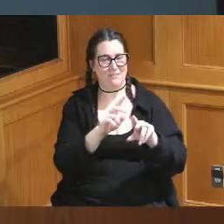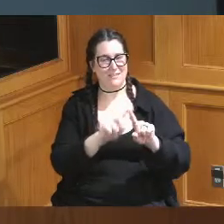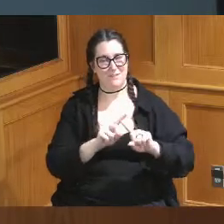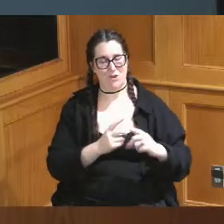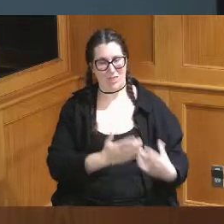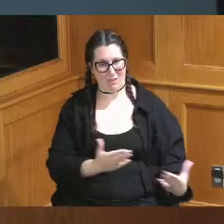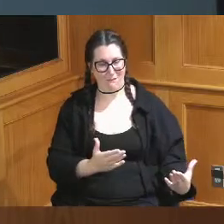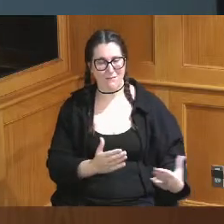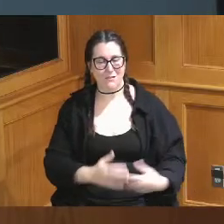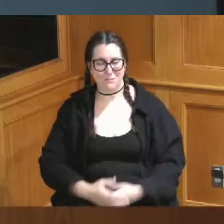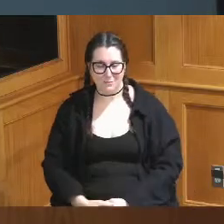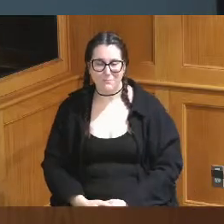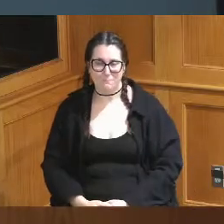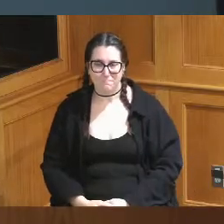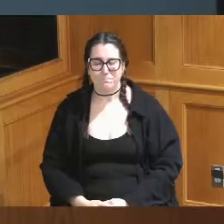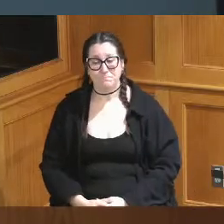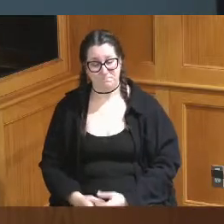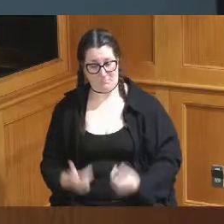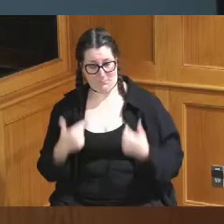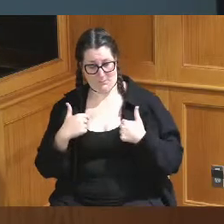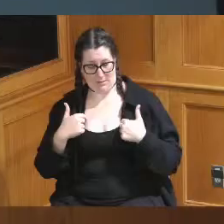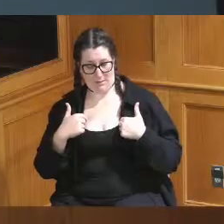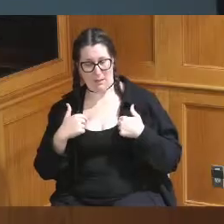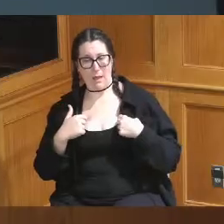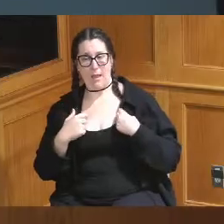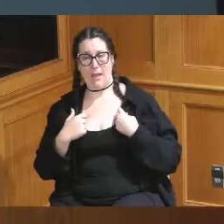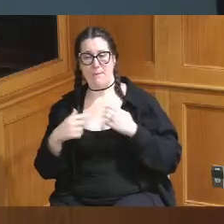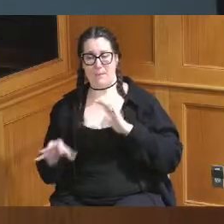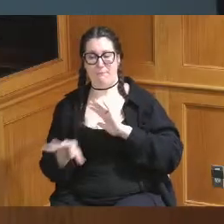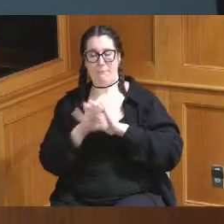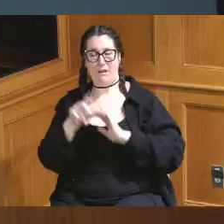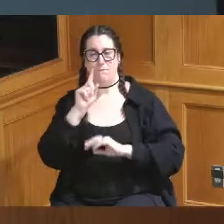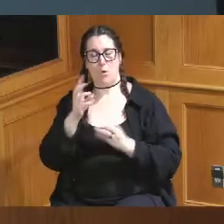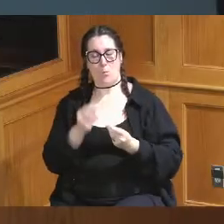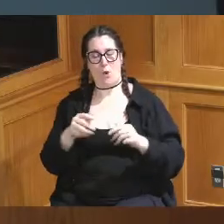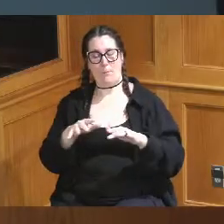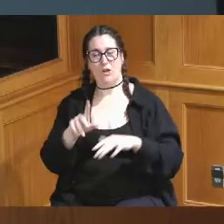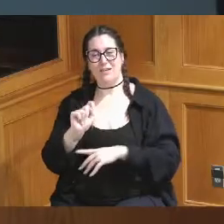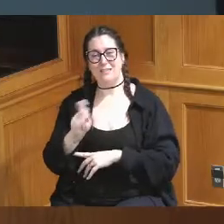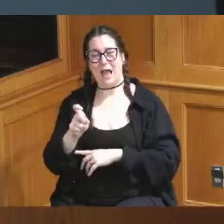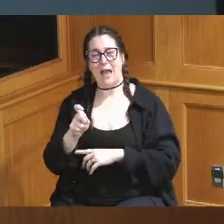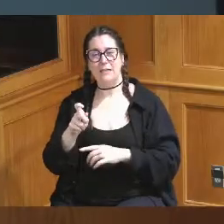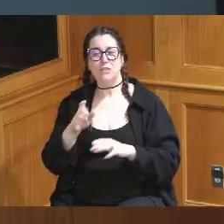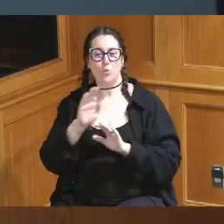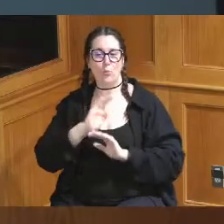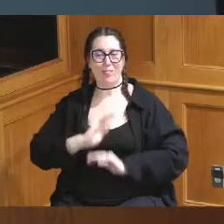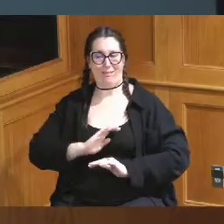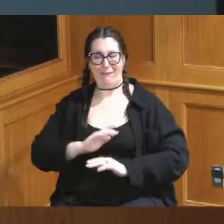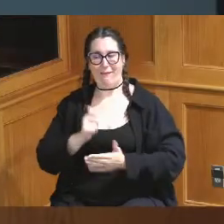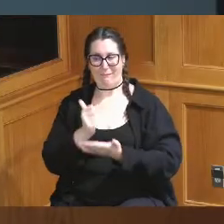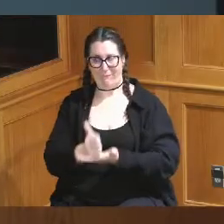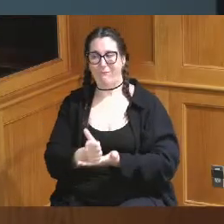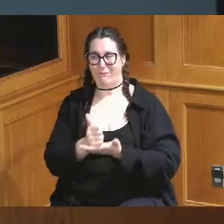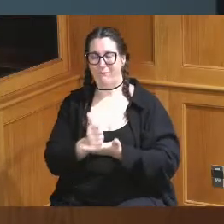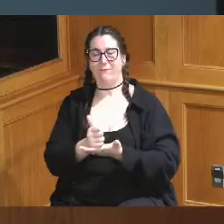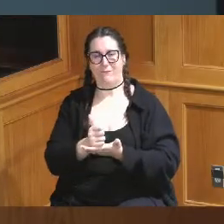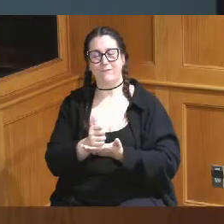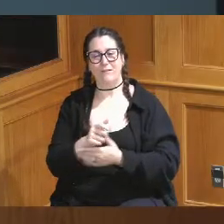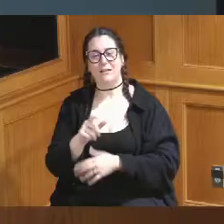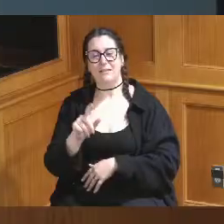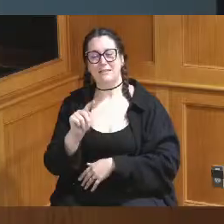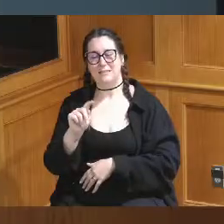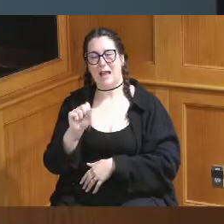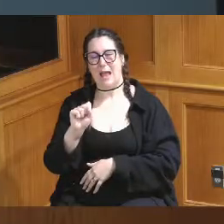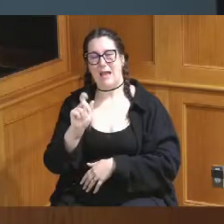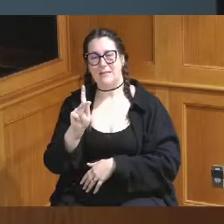that I have been appointed to the Property Tax Relief Task Force. It's the governor's